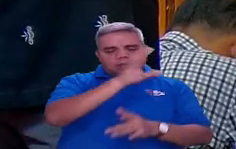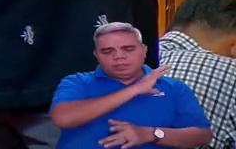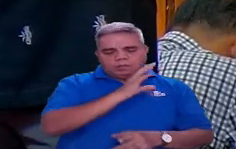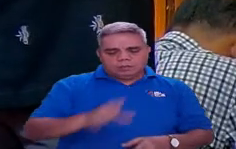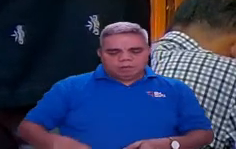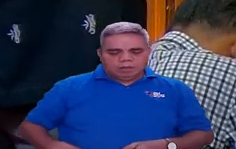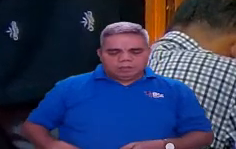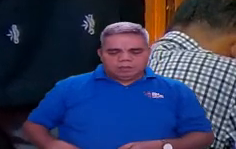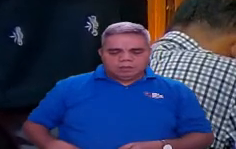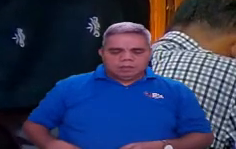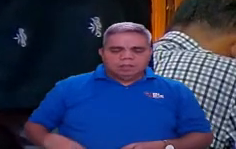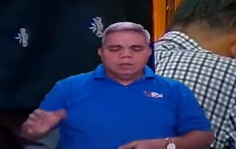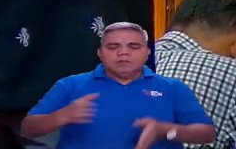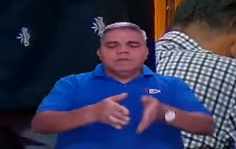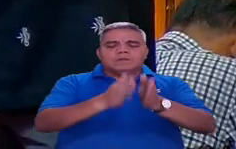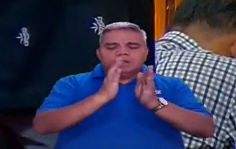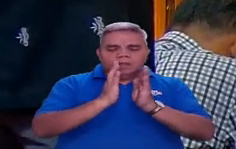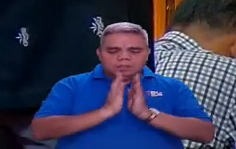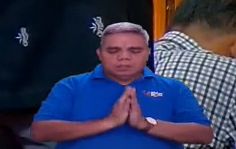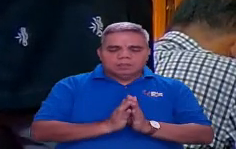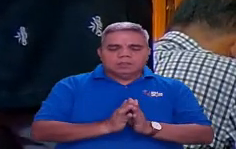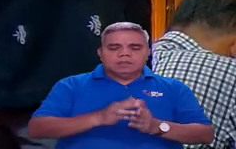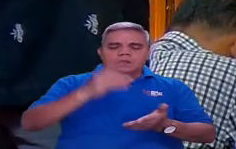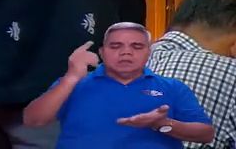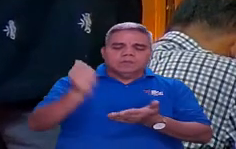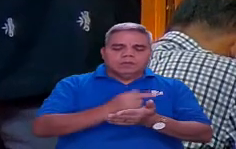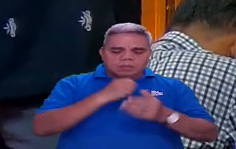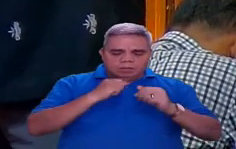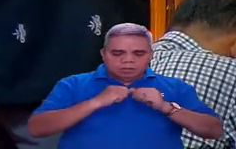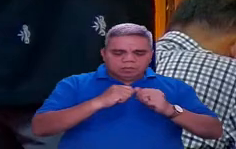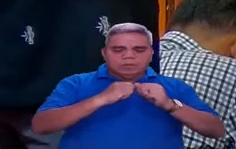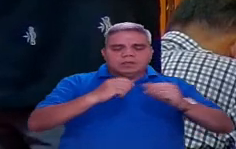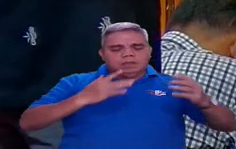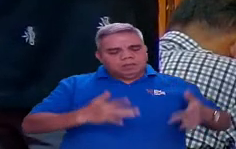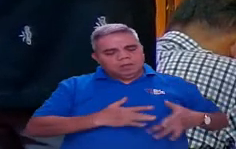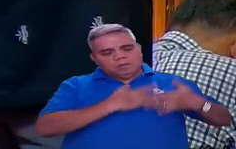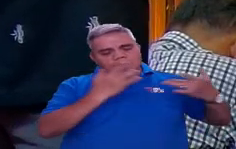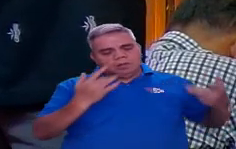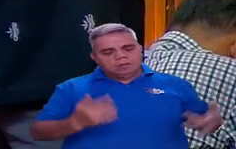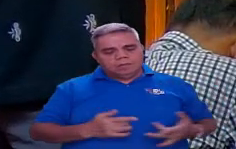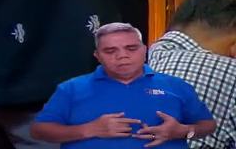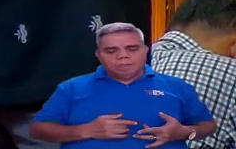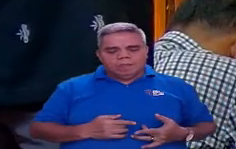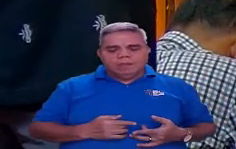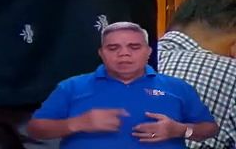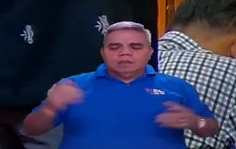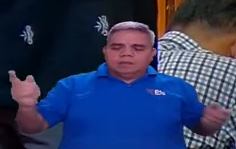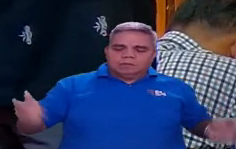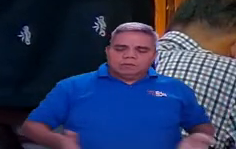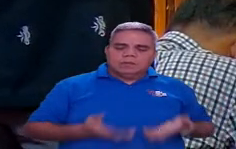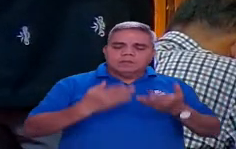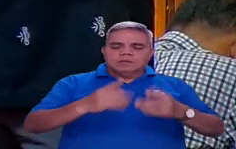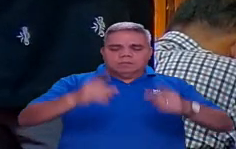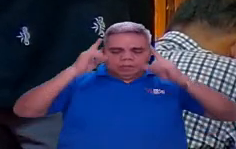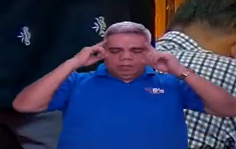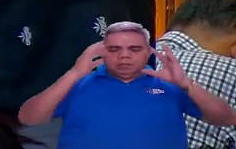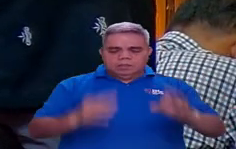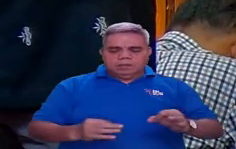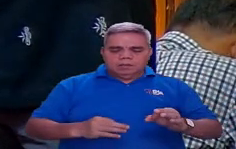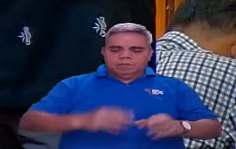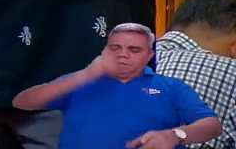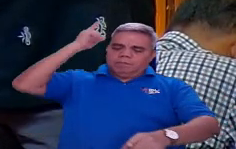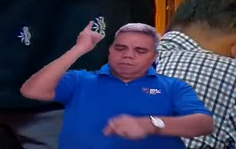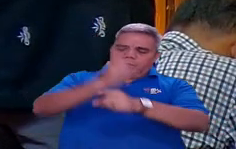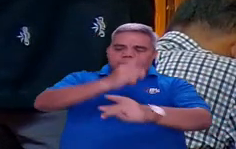Jesus Christ. We ask that you will continue to work in our hearts, grip our hearts to make our decisions